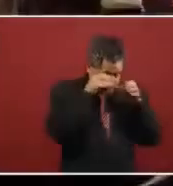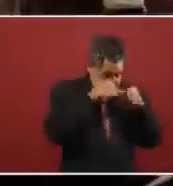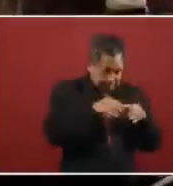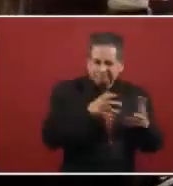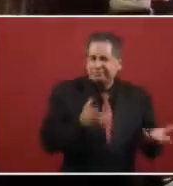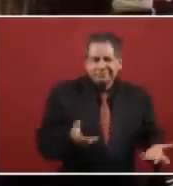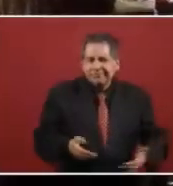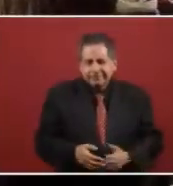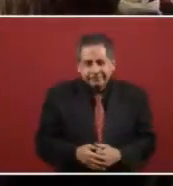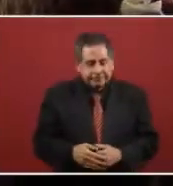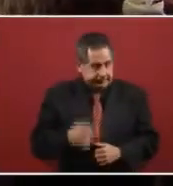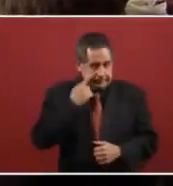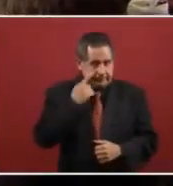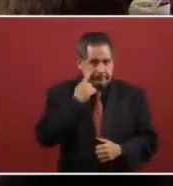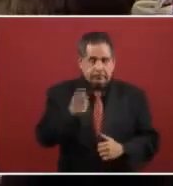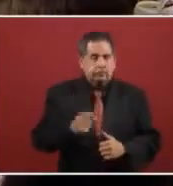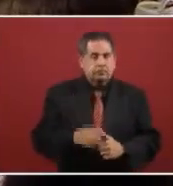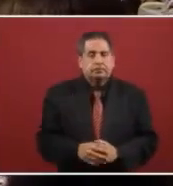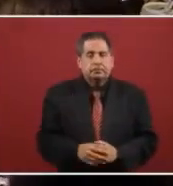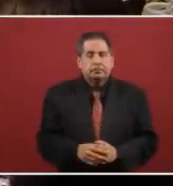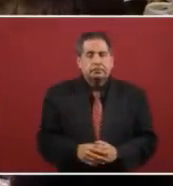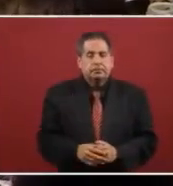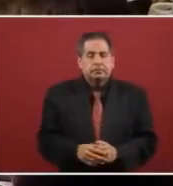now eh,